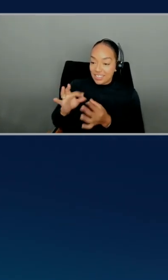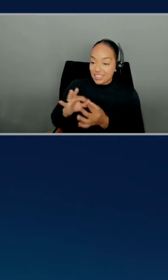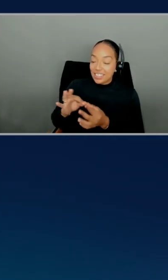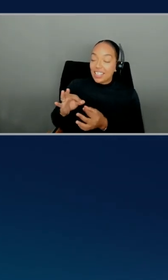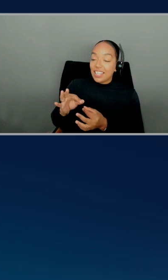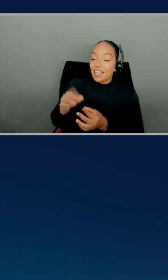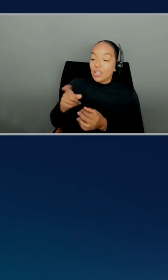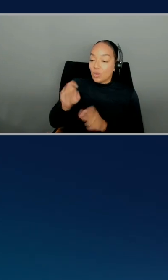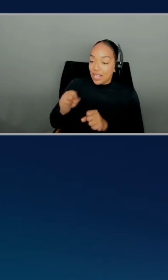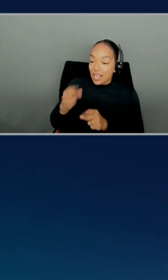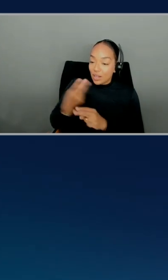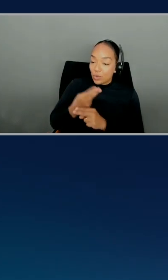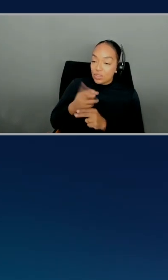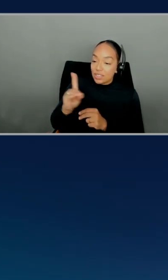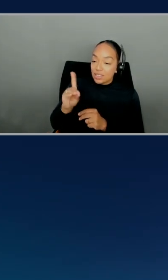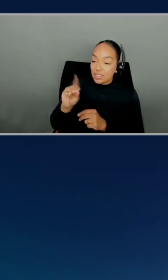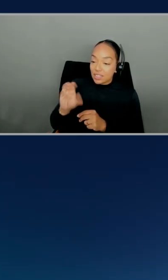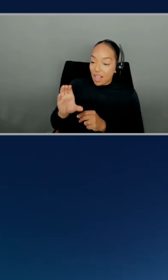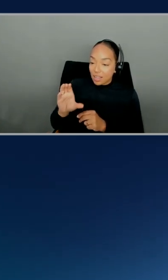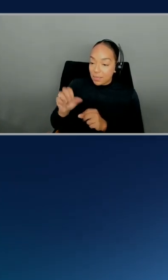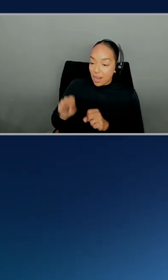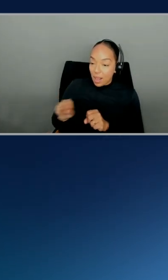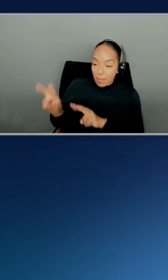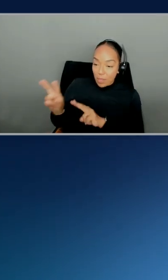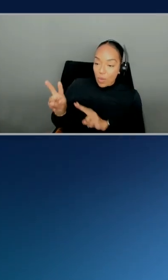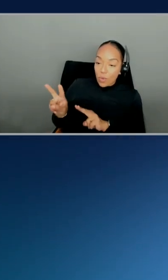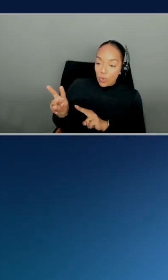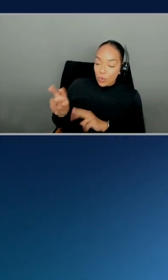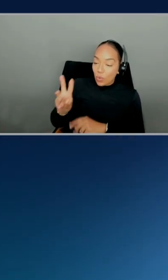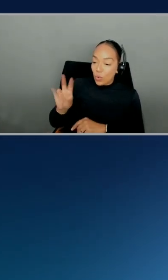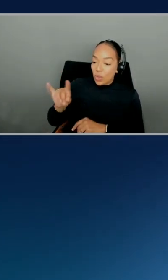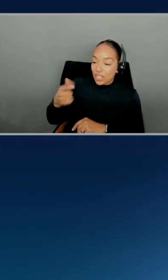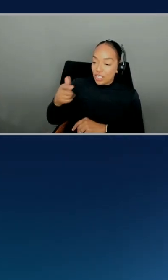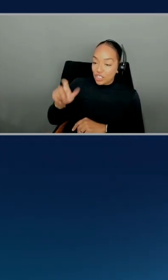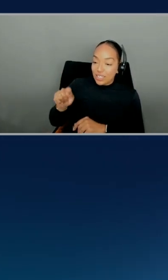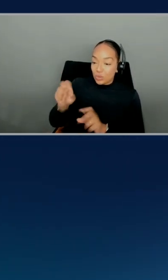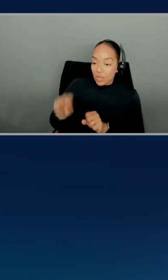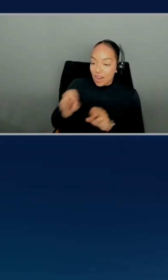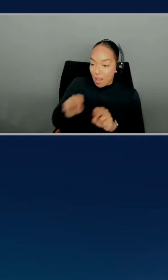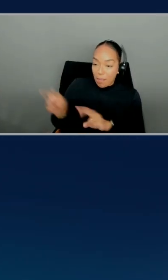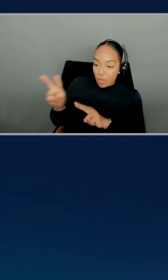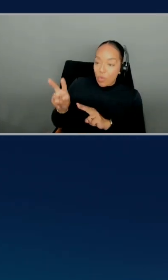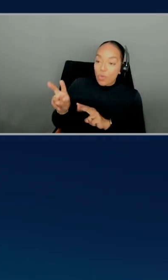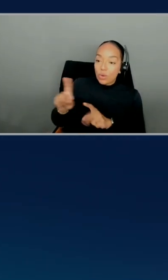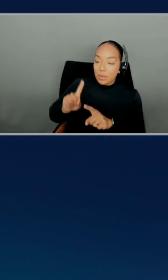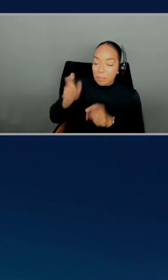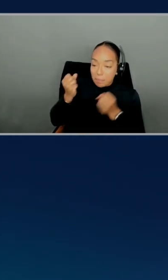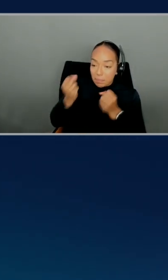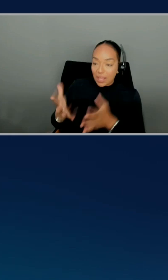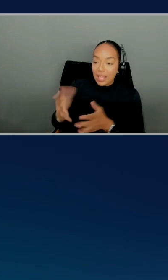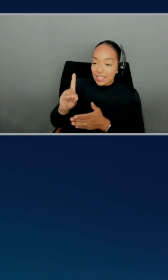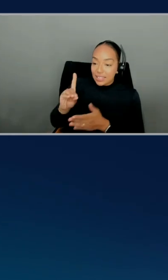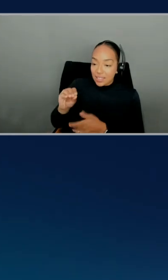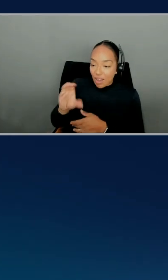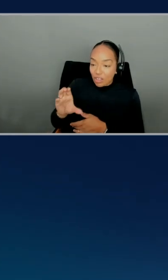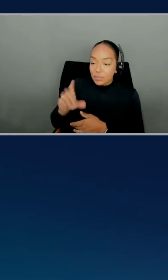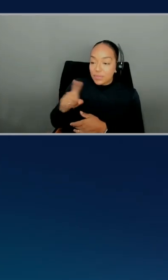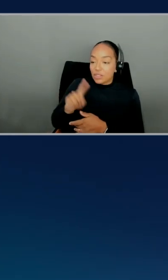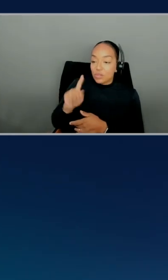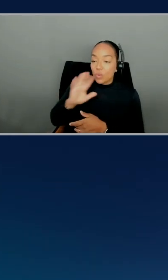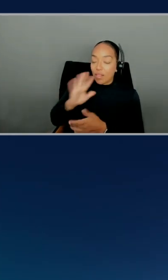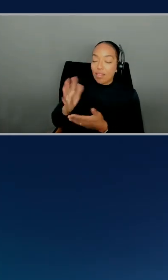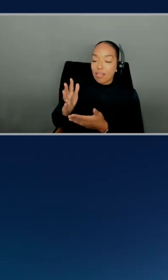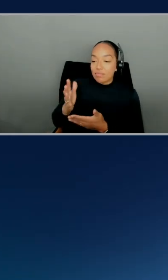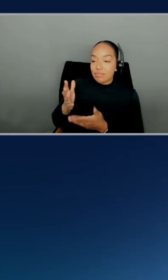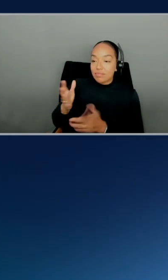upload widget, wherein you can upload a bunch of documents that where you have captured your specialized knowledge, and then you